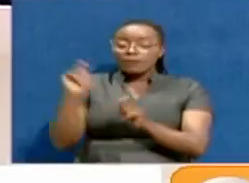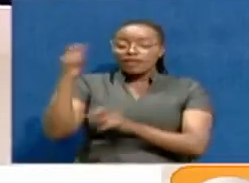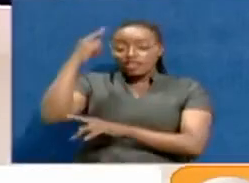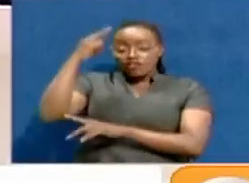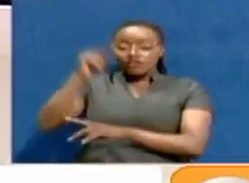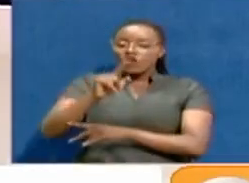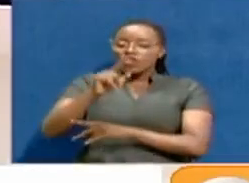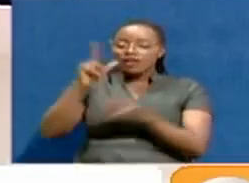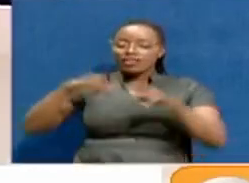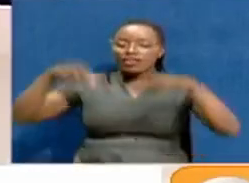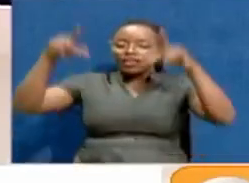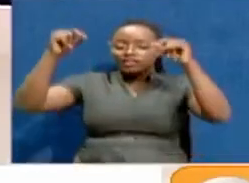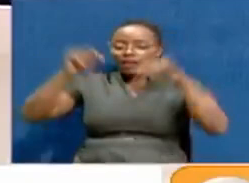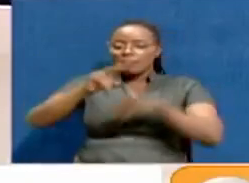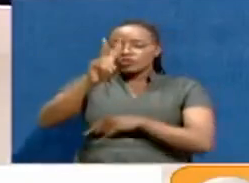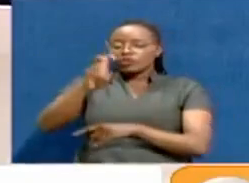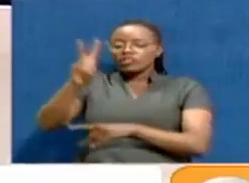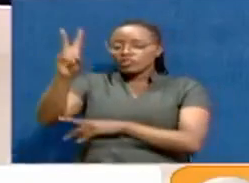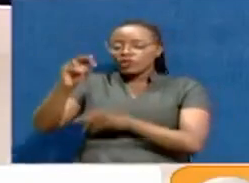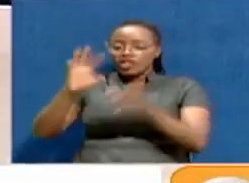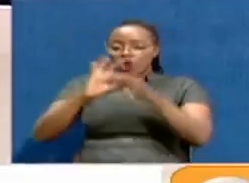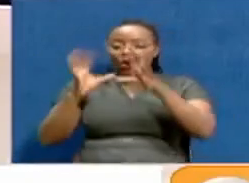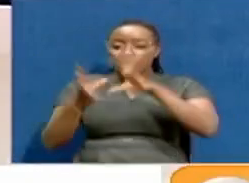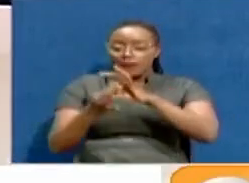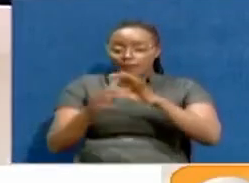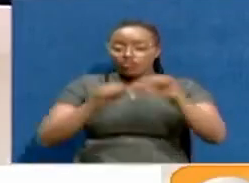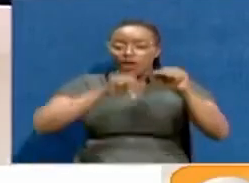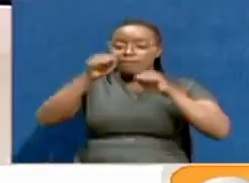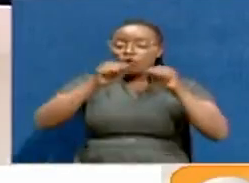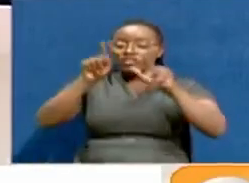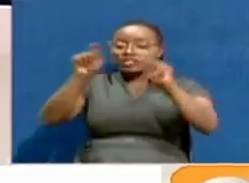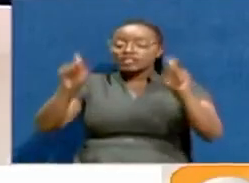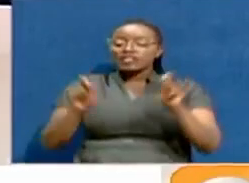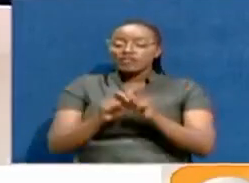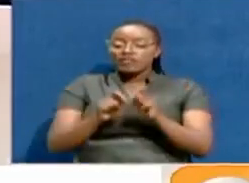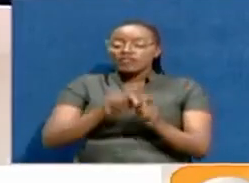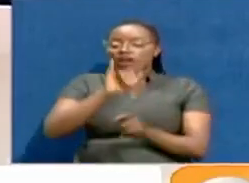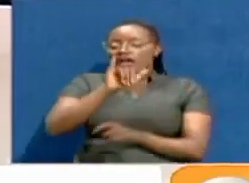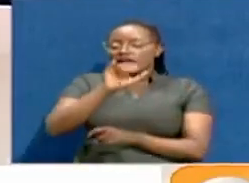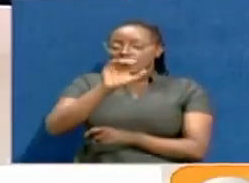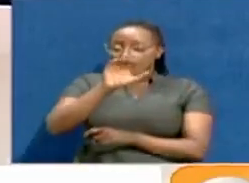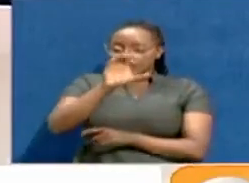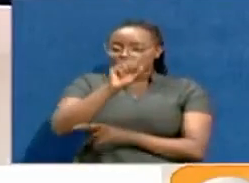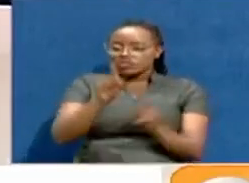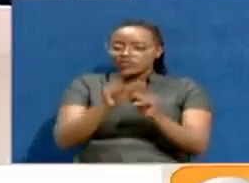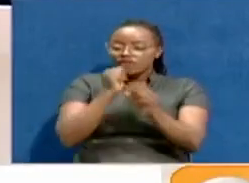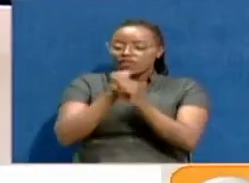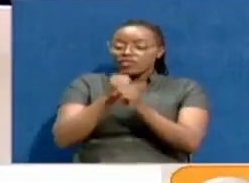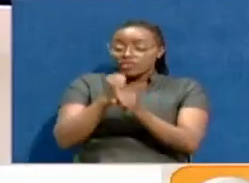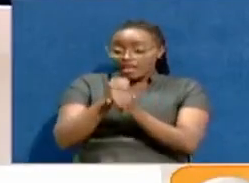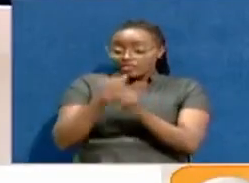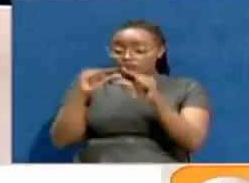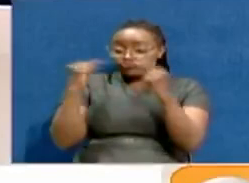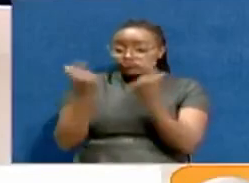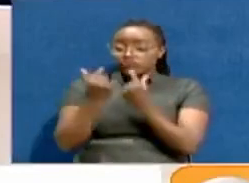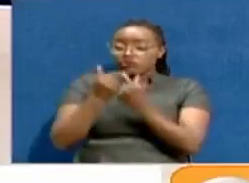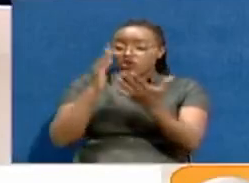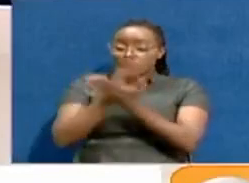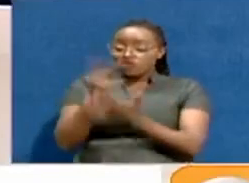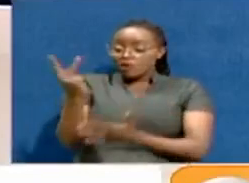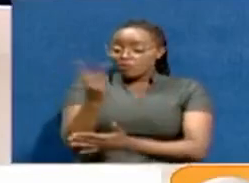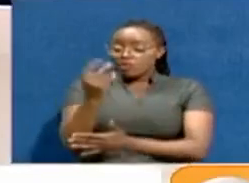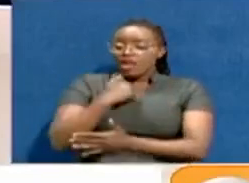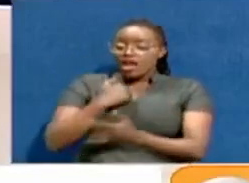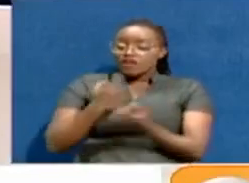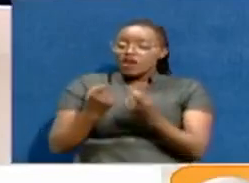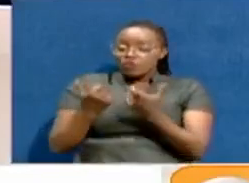for Tokyo 2020 Olympic Games in the boxing team. The IOC Boxing Task Force confirmed that the two boxers have earned